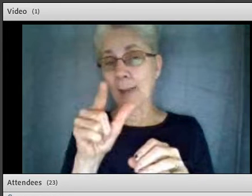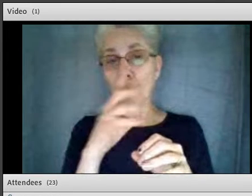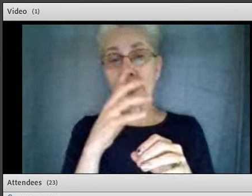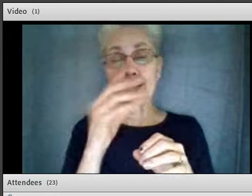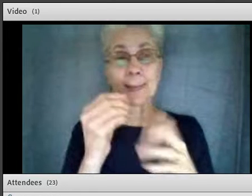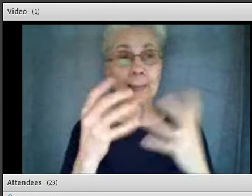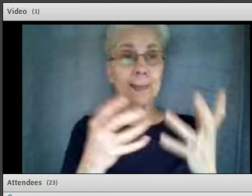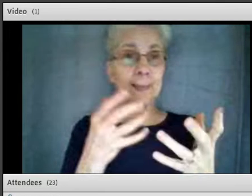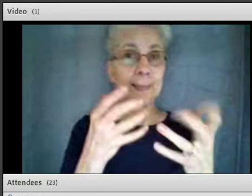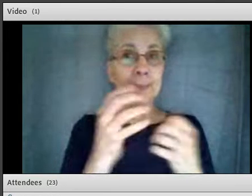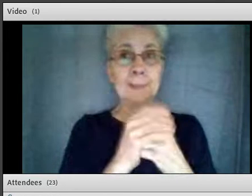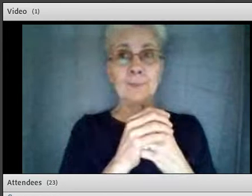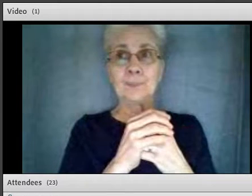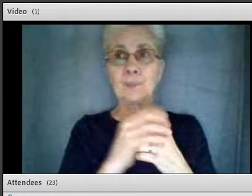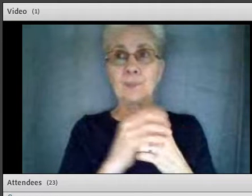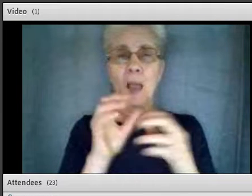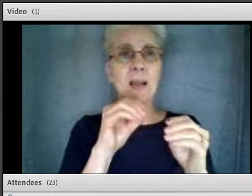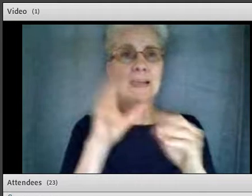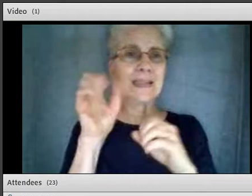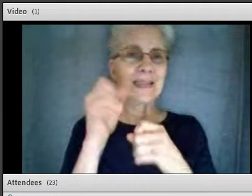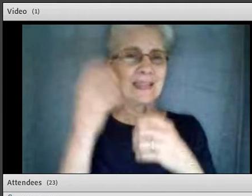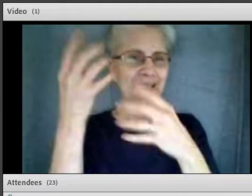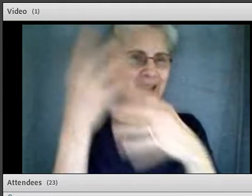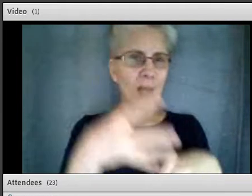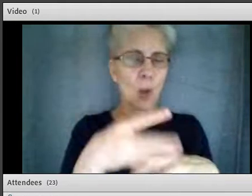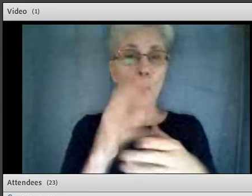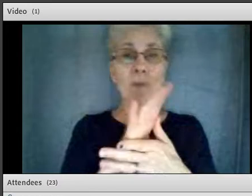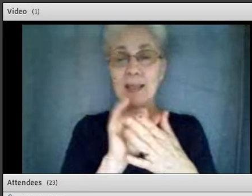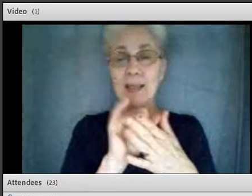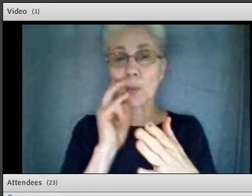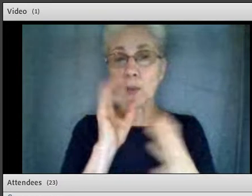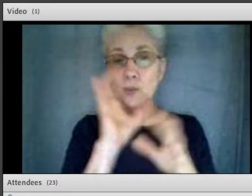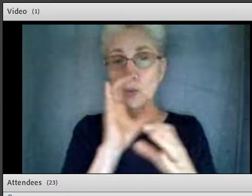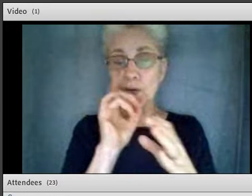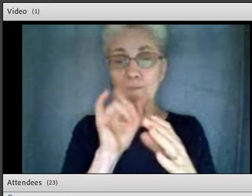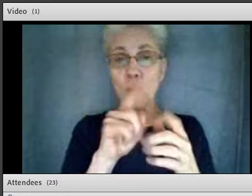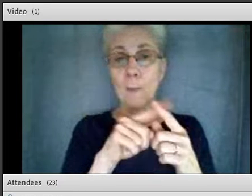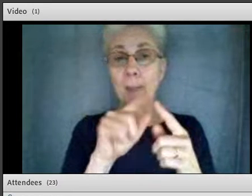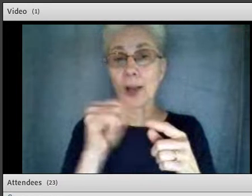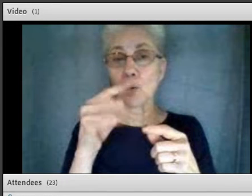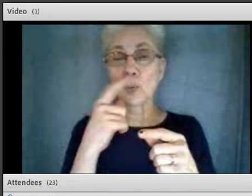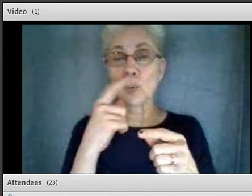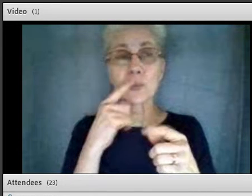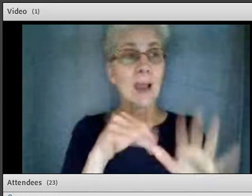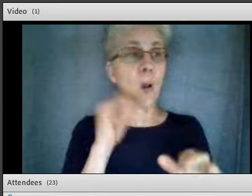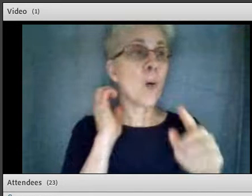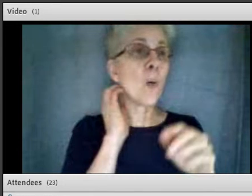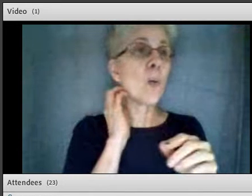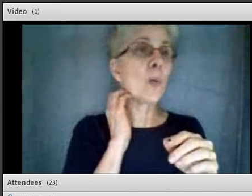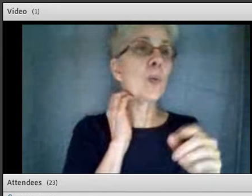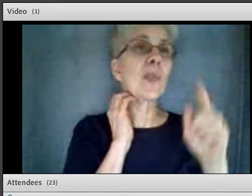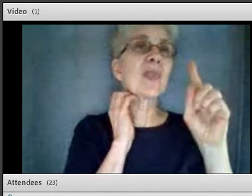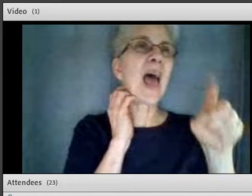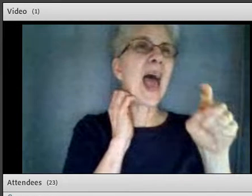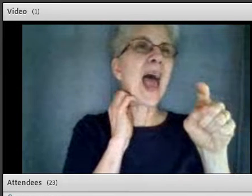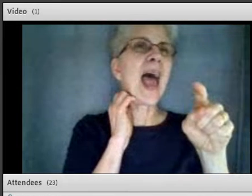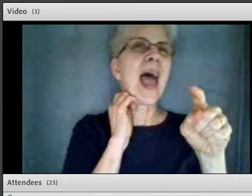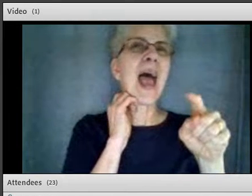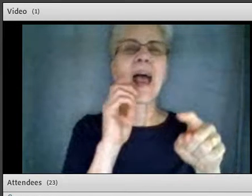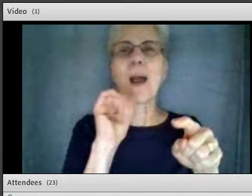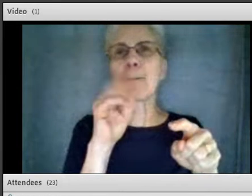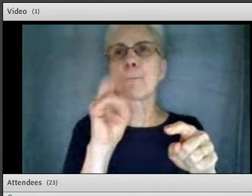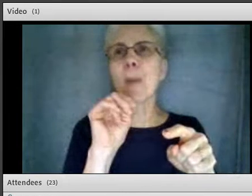downloadable movies, and that's what they're searching. And Google's going to say it's the Palm Harbor Library, and taking